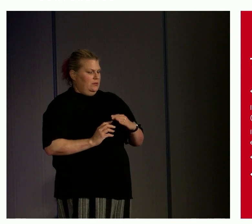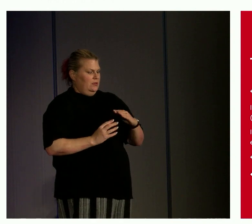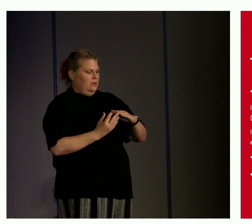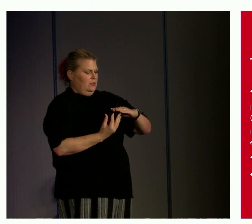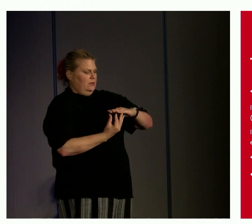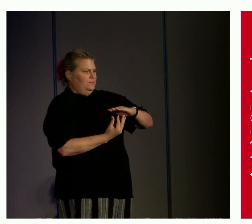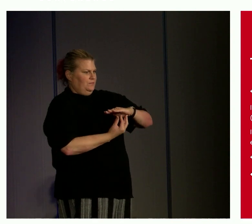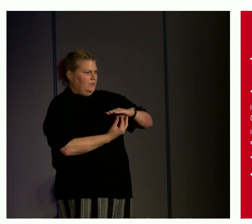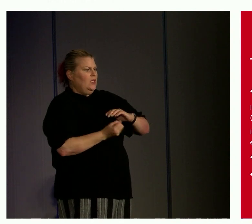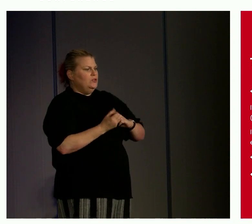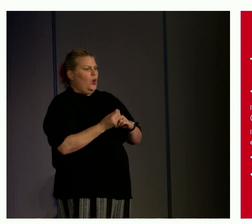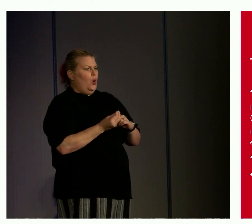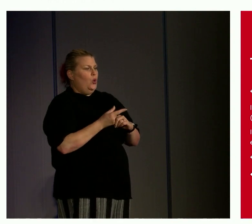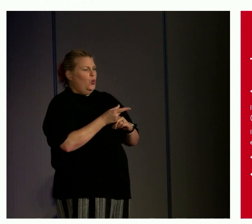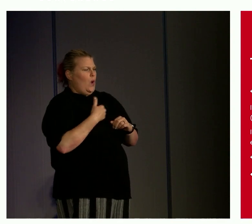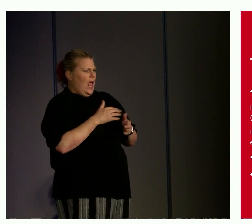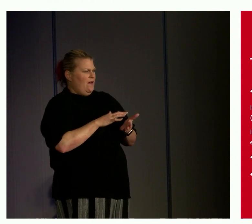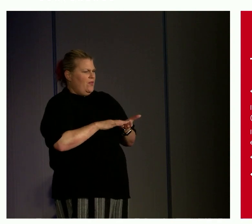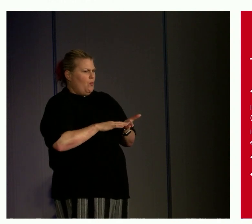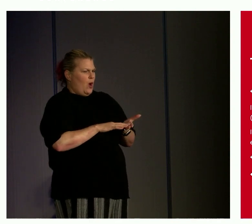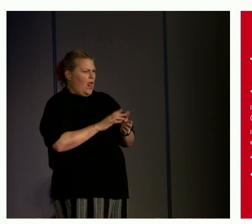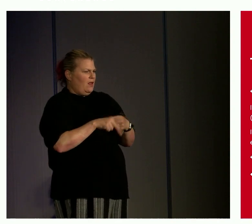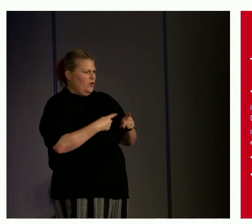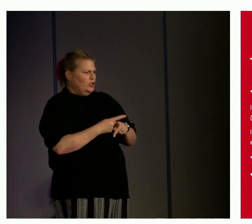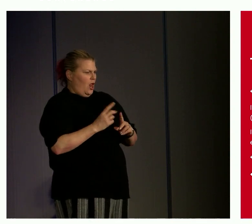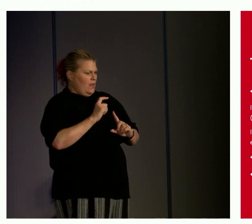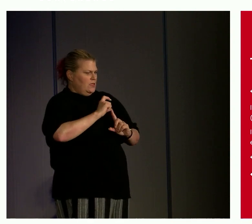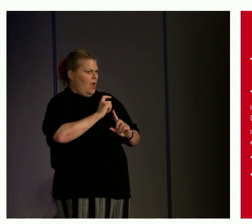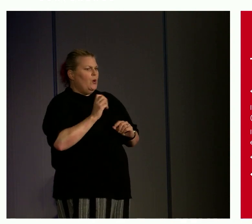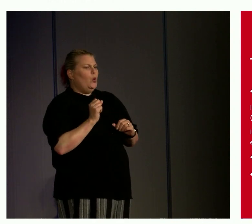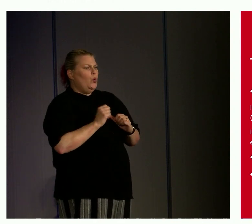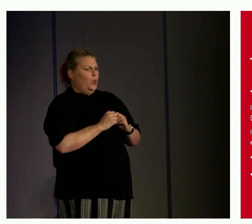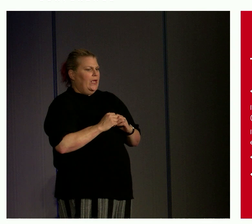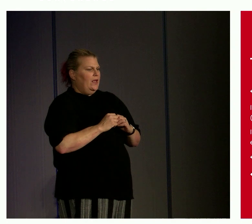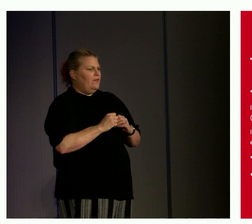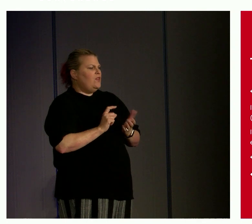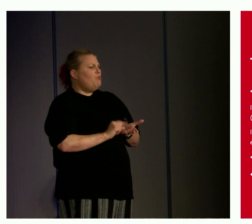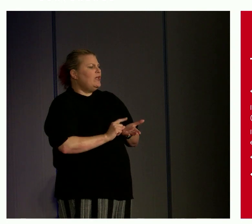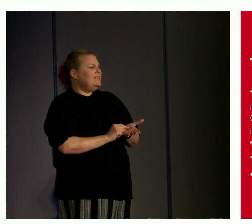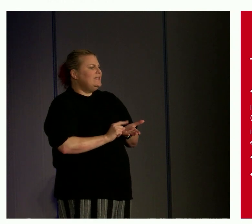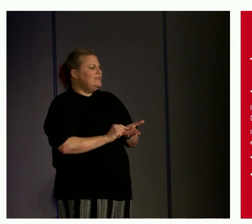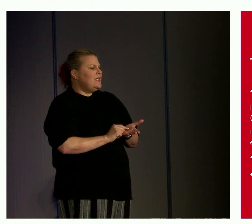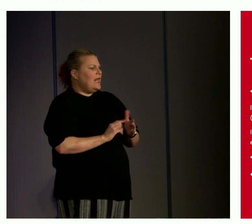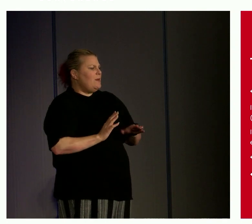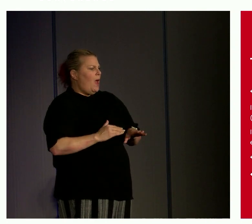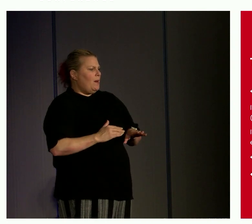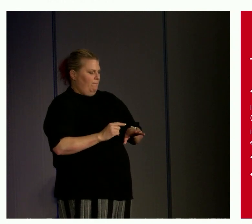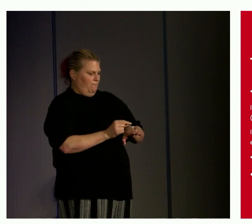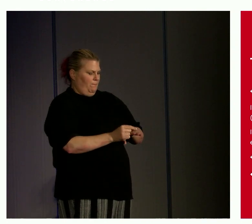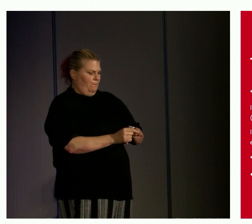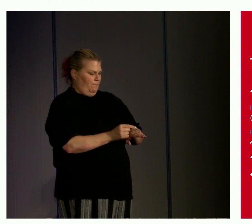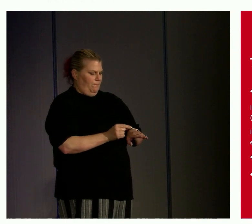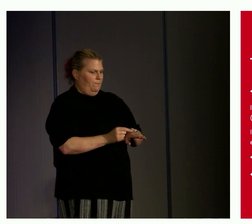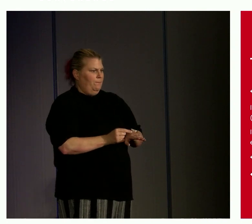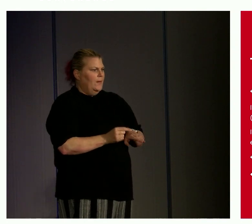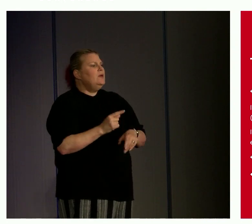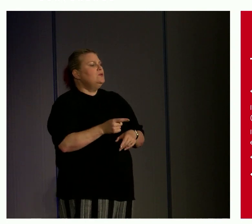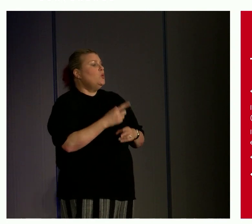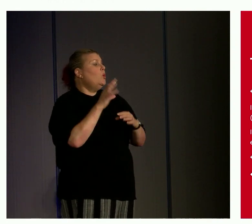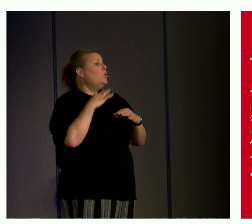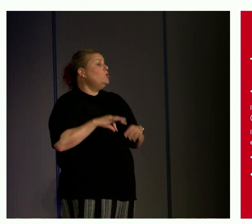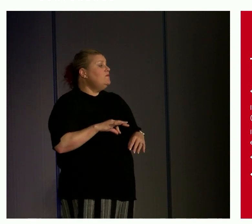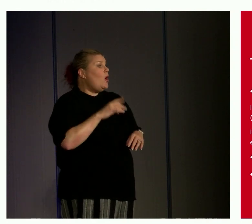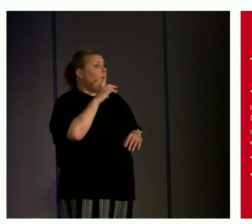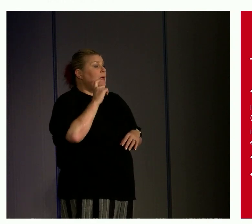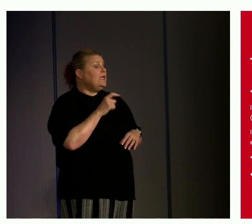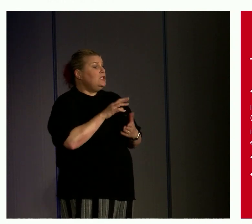in fact, you have the Braille version on top of it with the studs, and you also have the print version at the bottom of the brick. So that's very useful